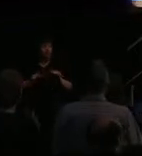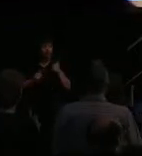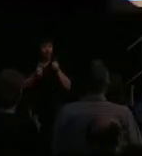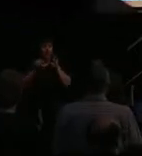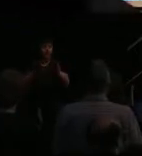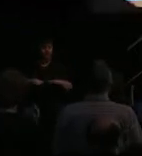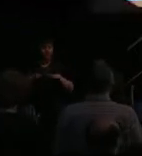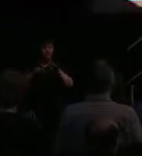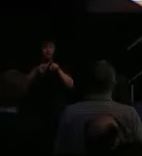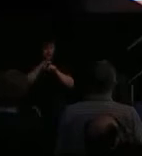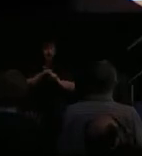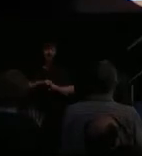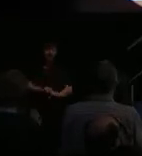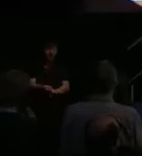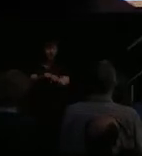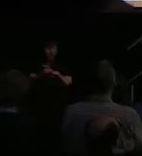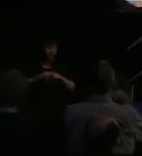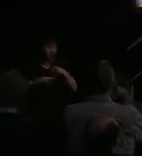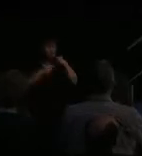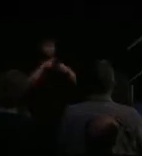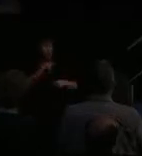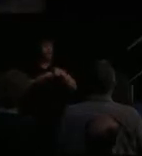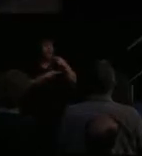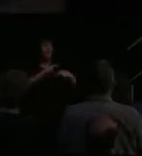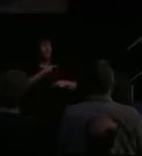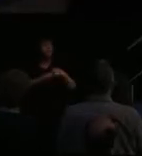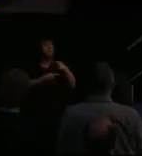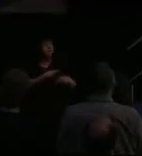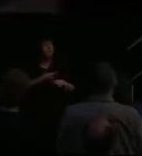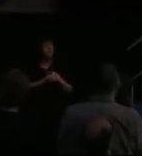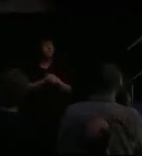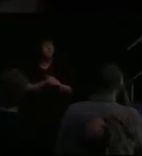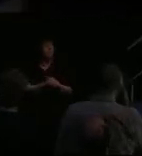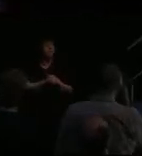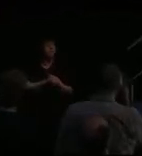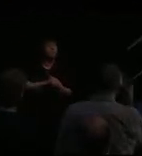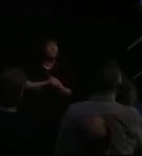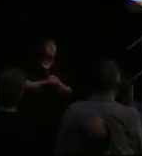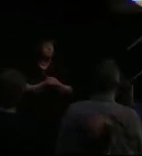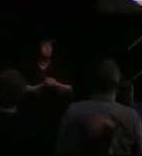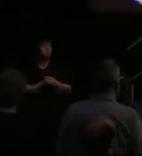are good and your mercy endureth forever.